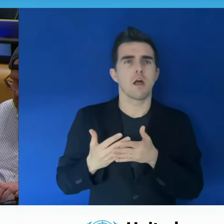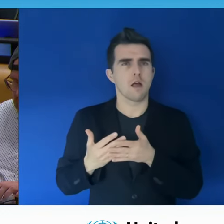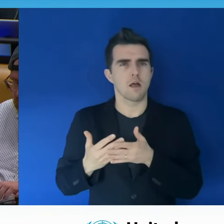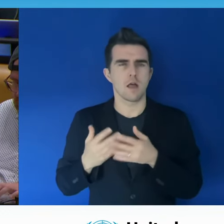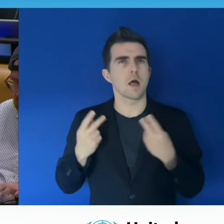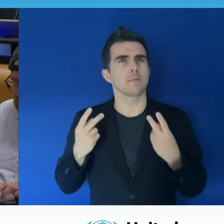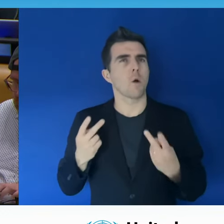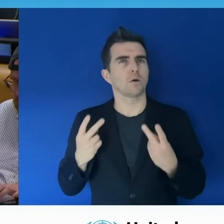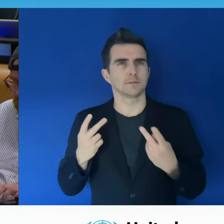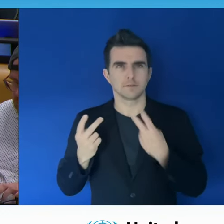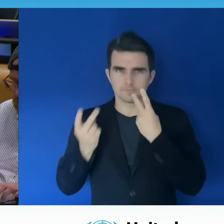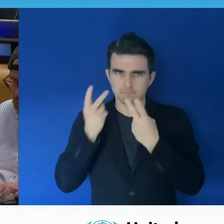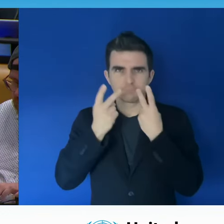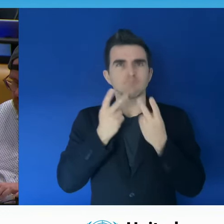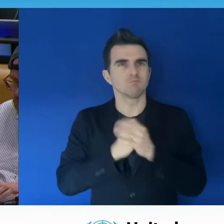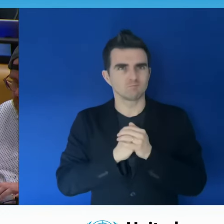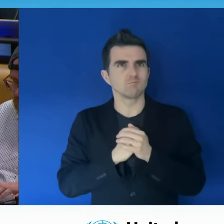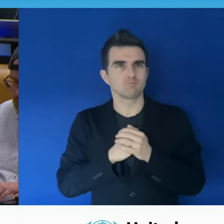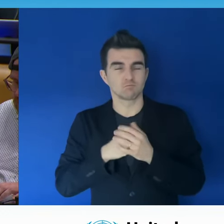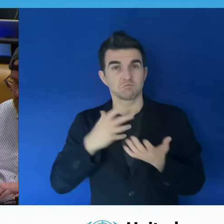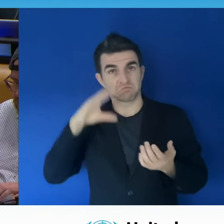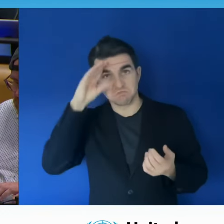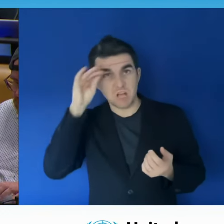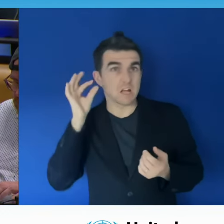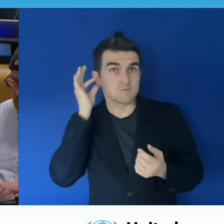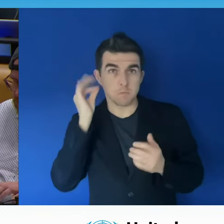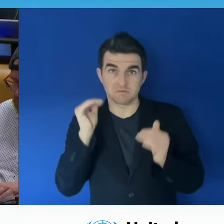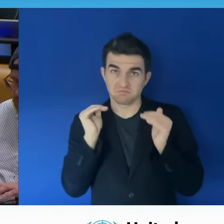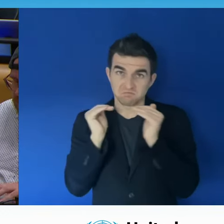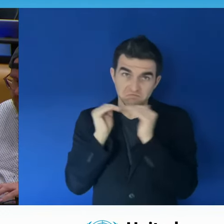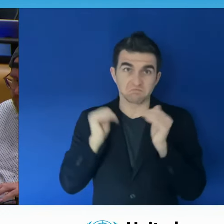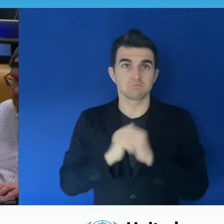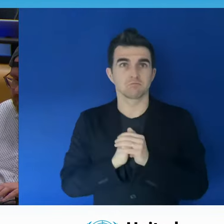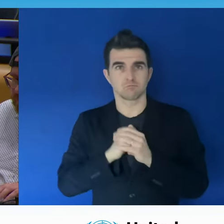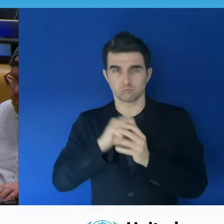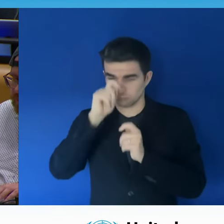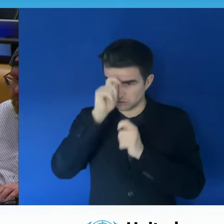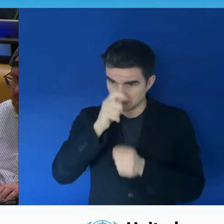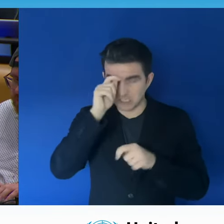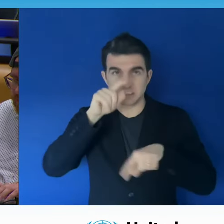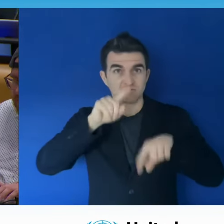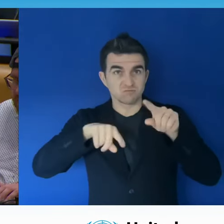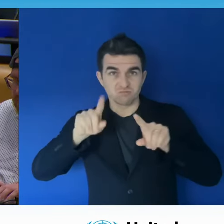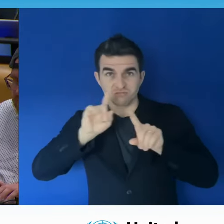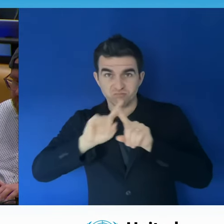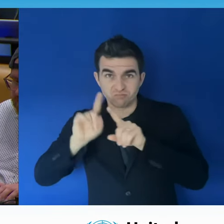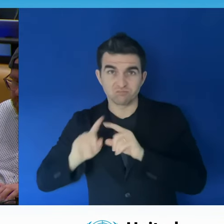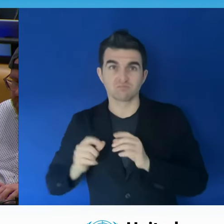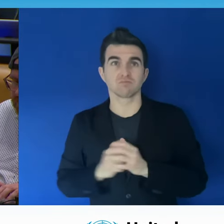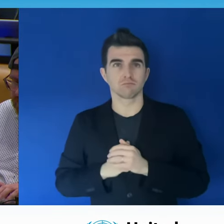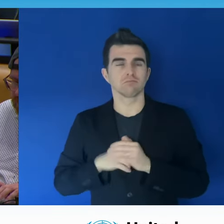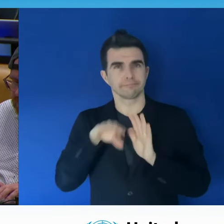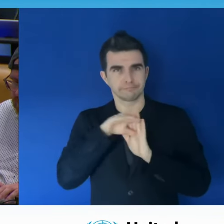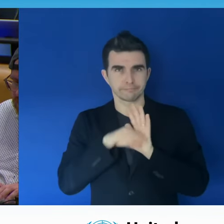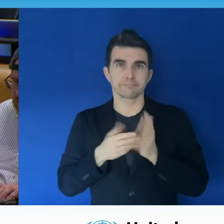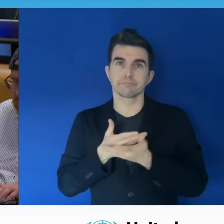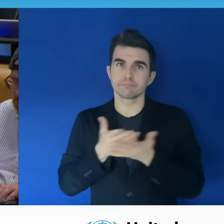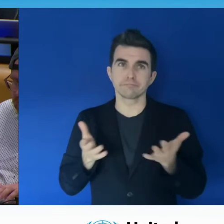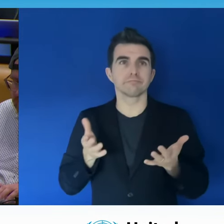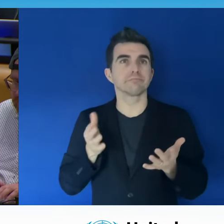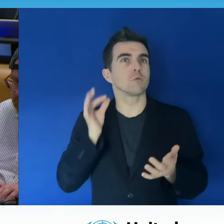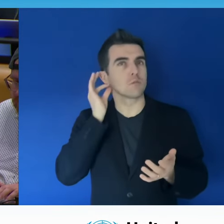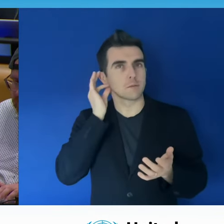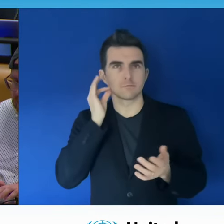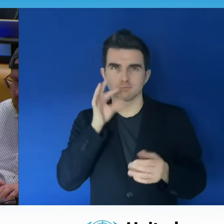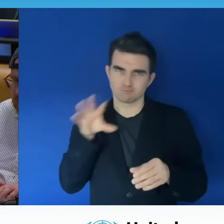and has changed their society. We know, however, that there's still major gaps to overcome, and we have to find more prosperity for young